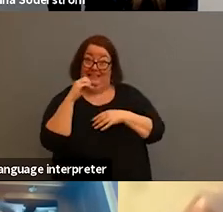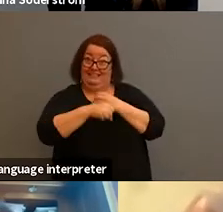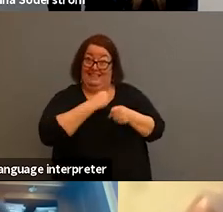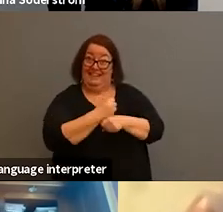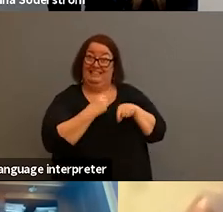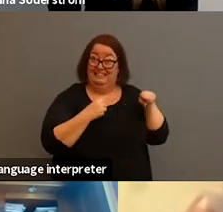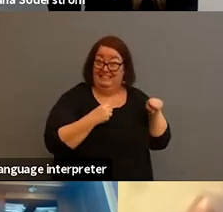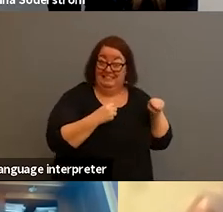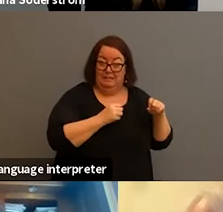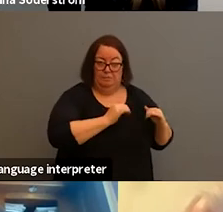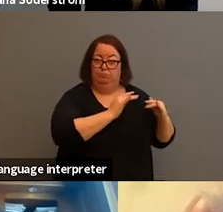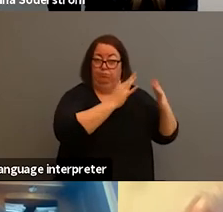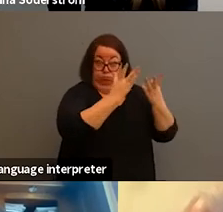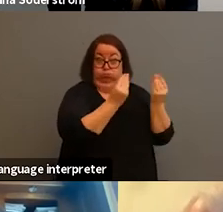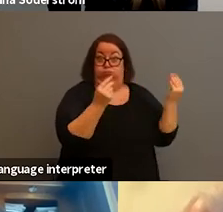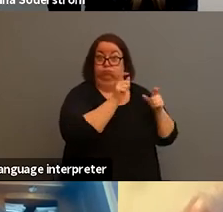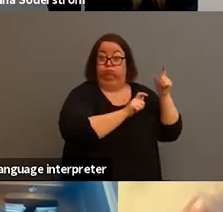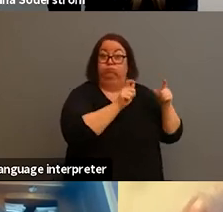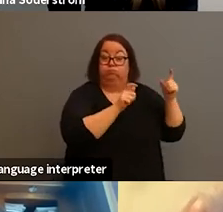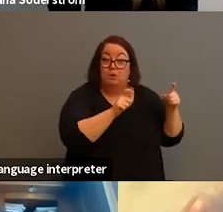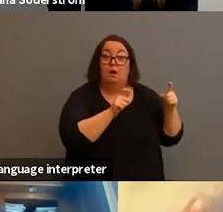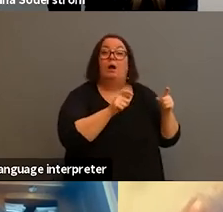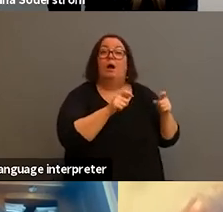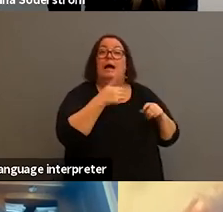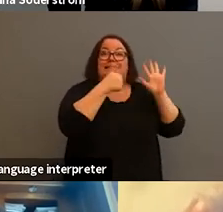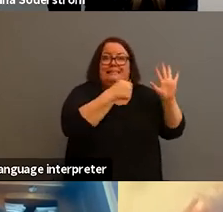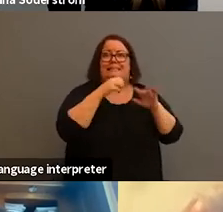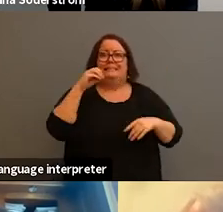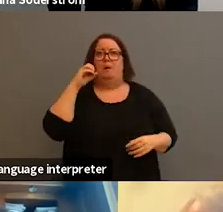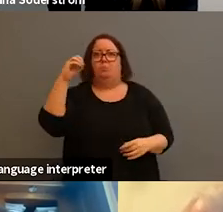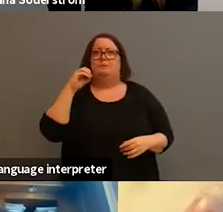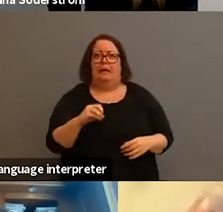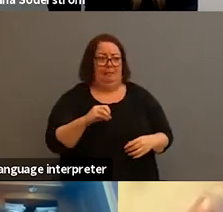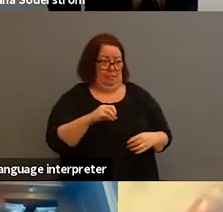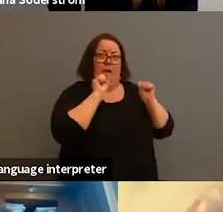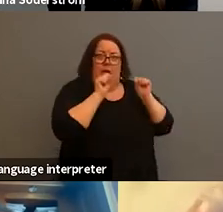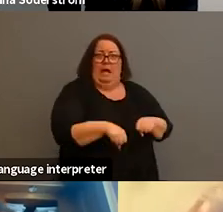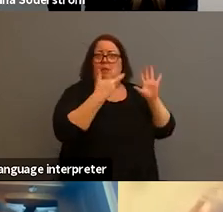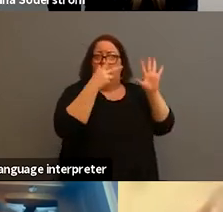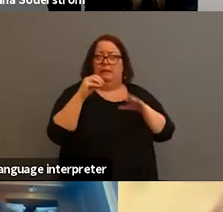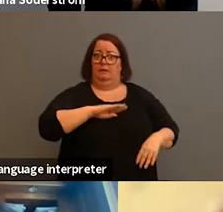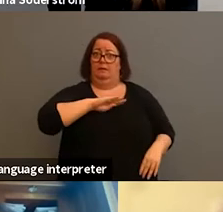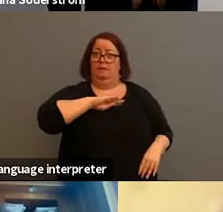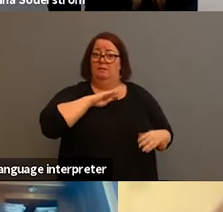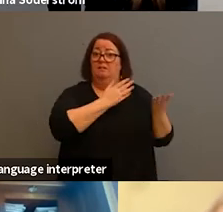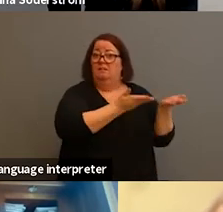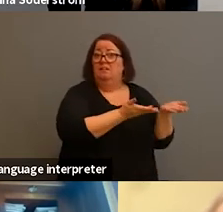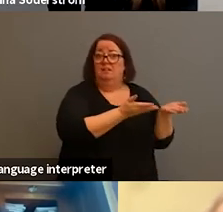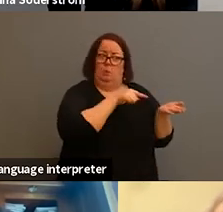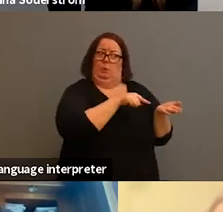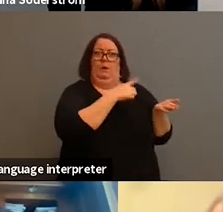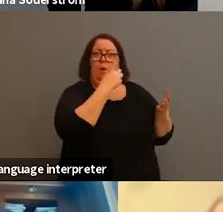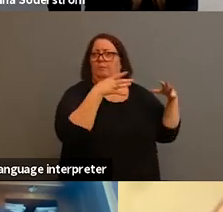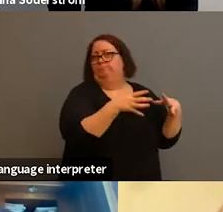be 60% increase. To be over 80 would mean for most of us that we would also have new kind of